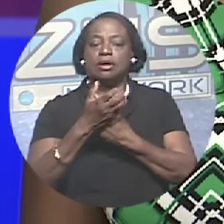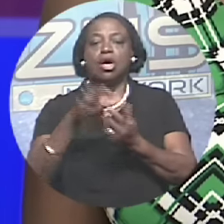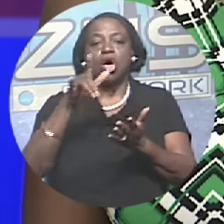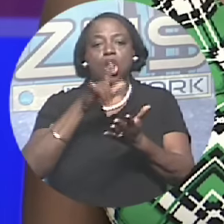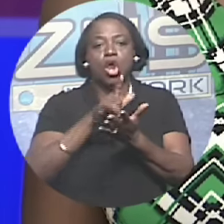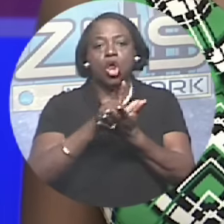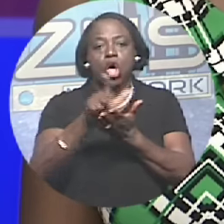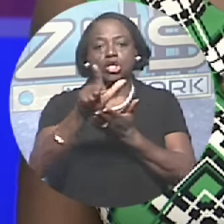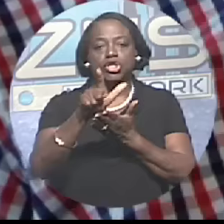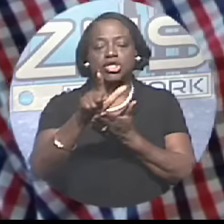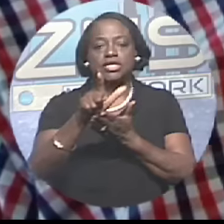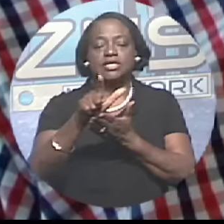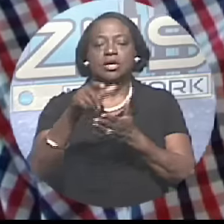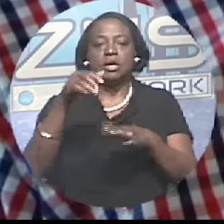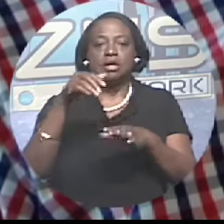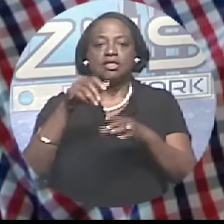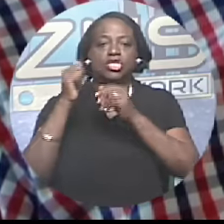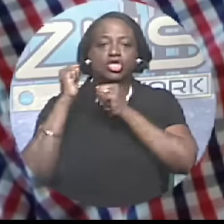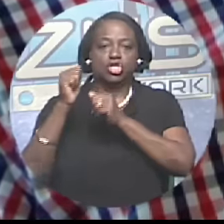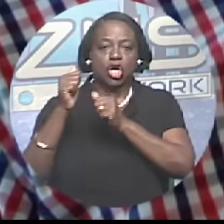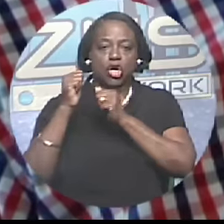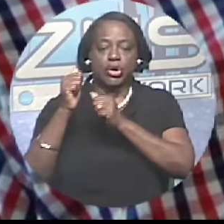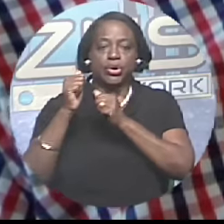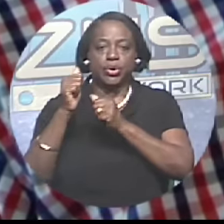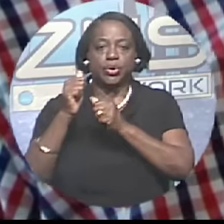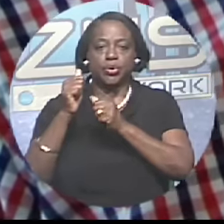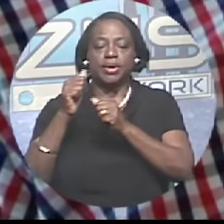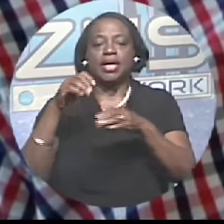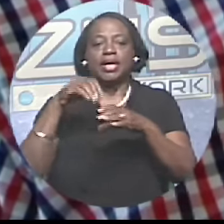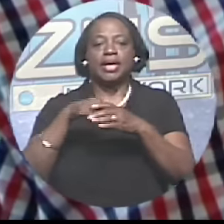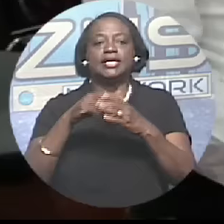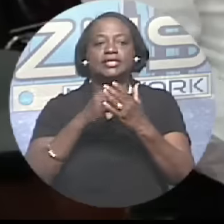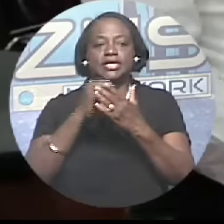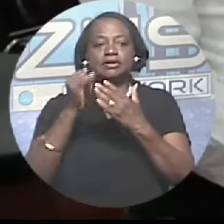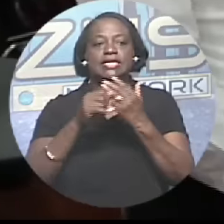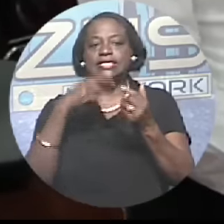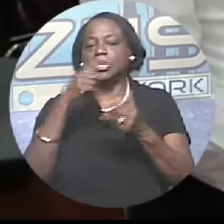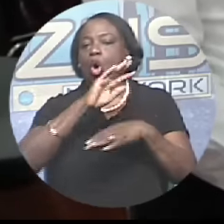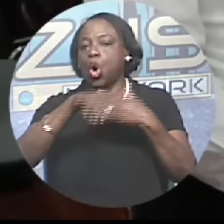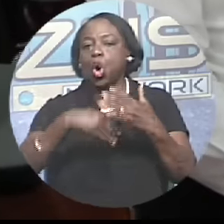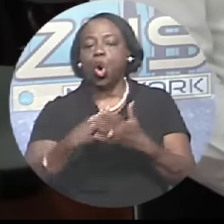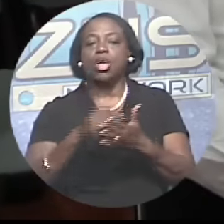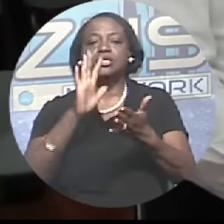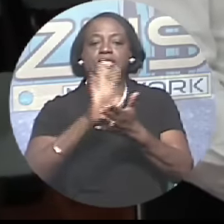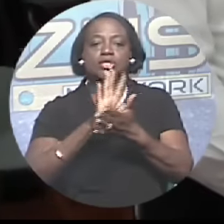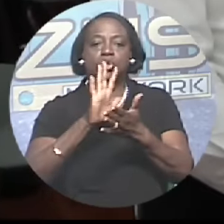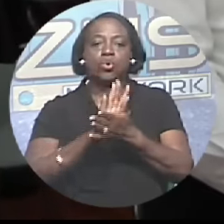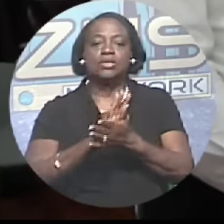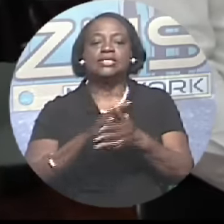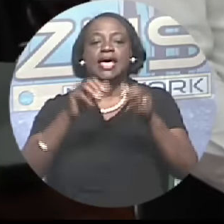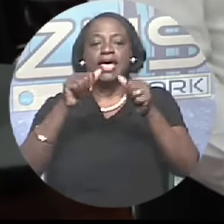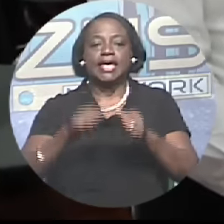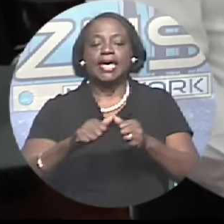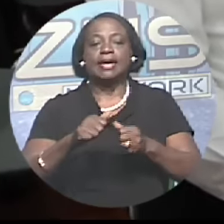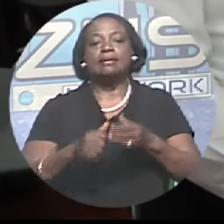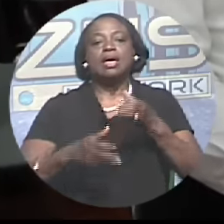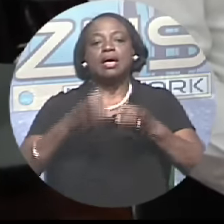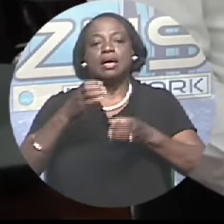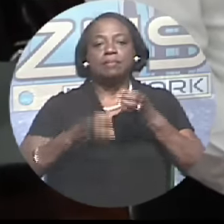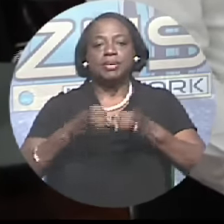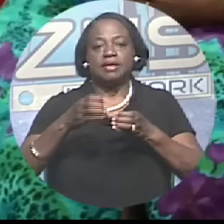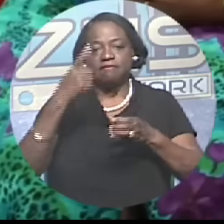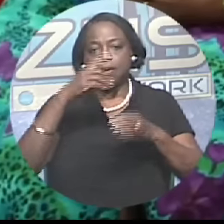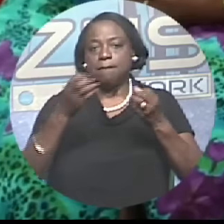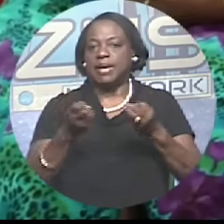National Art Gallery. A poster competition is a new element that all schools can compete in for tons of prizes, including laptops and